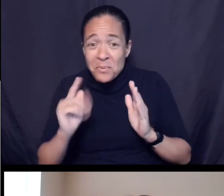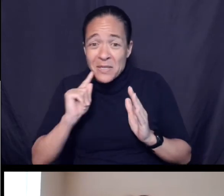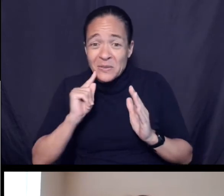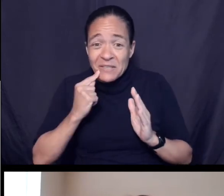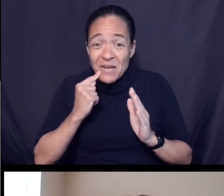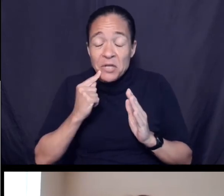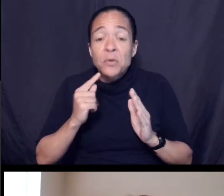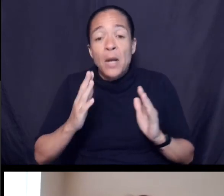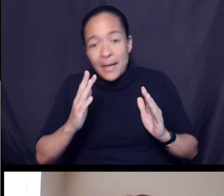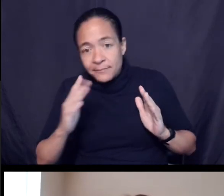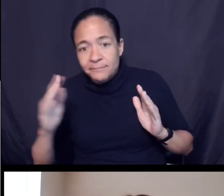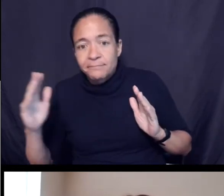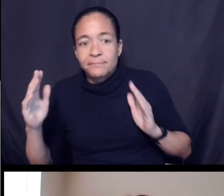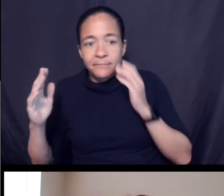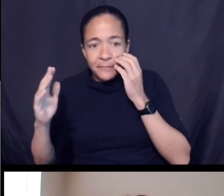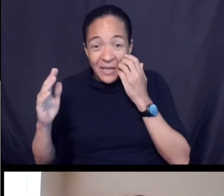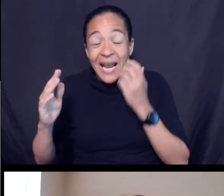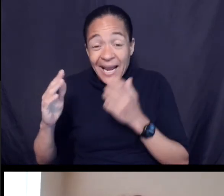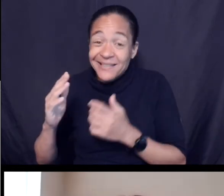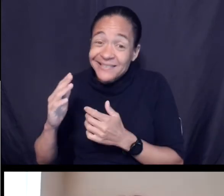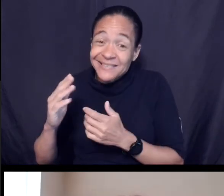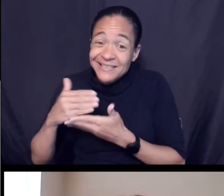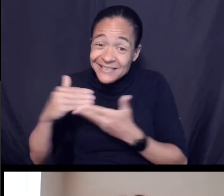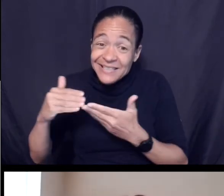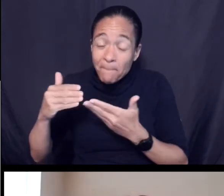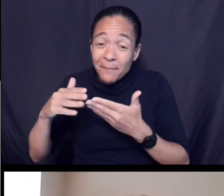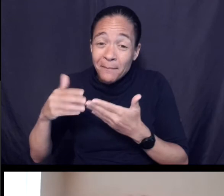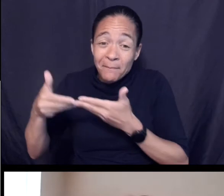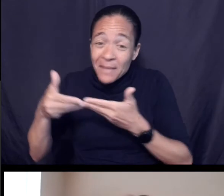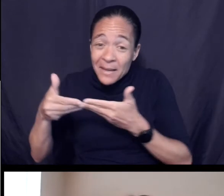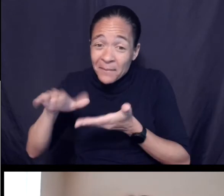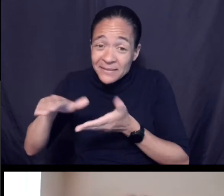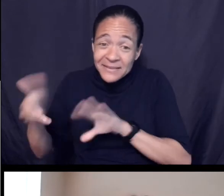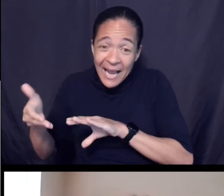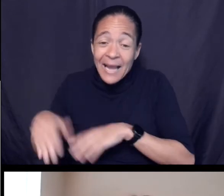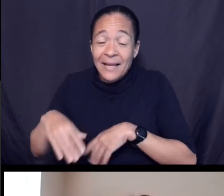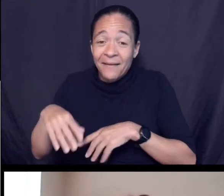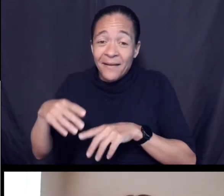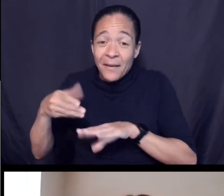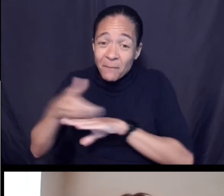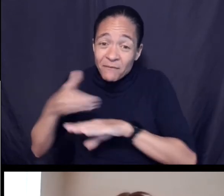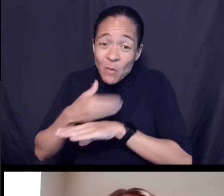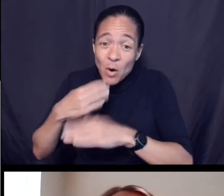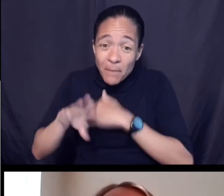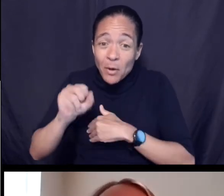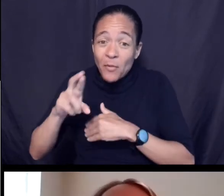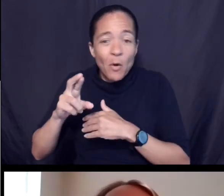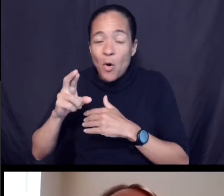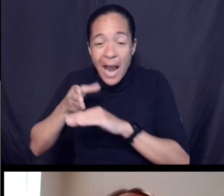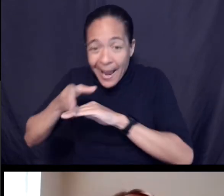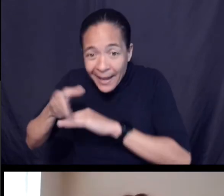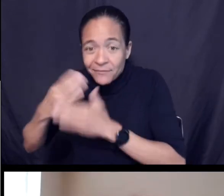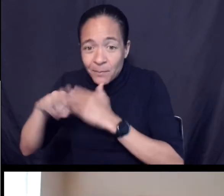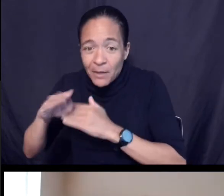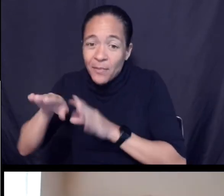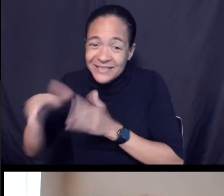symptoms. And then some children are going to unfortunately die before birth, stillbirth, miscarriage, or die after birth, just